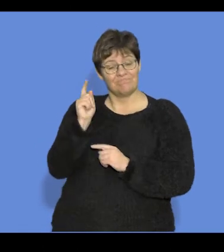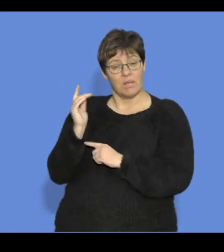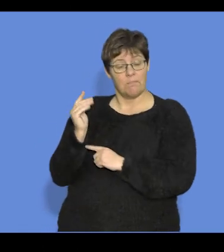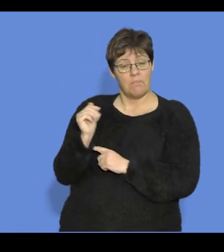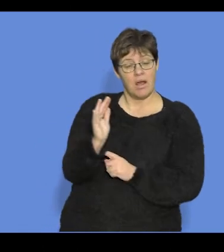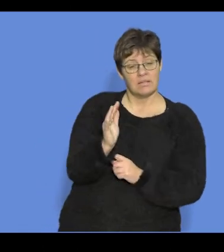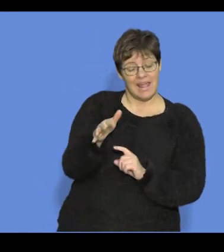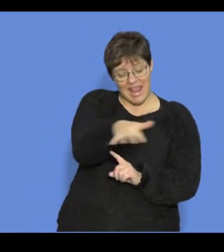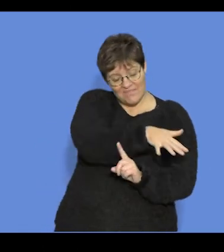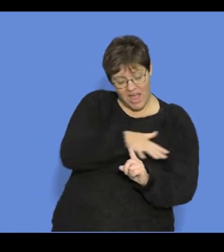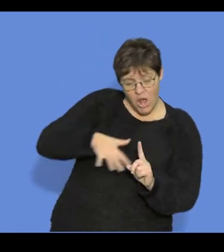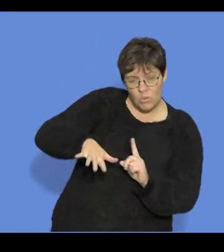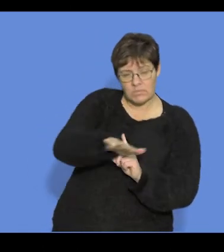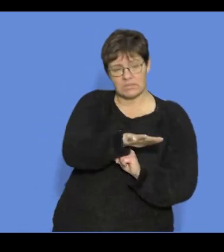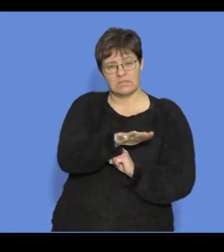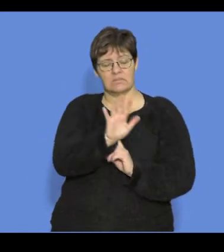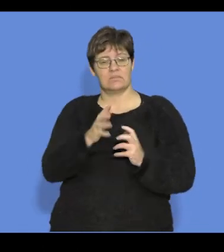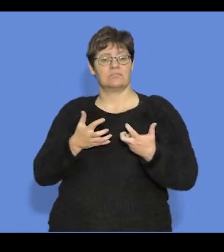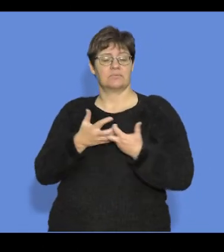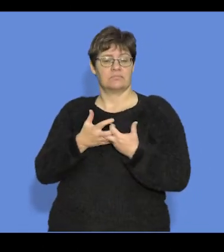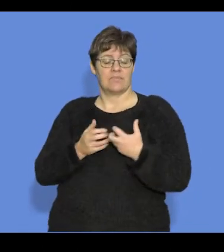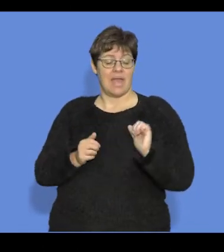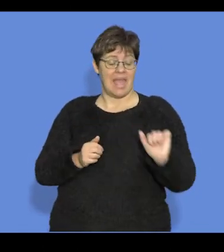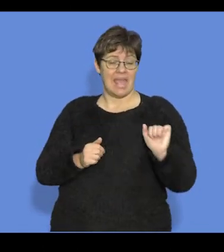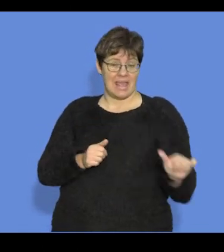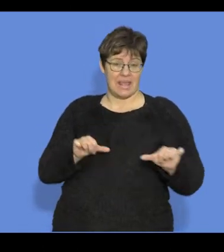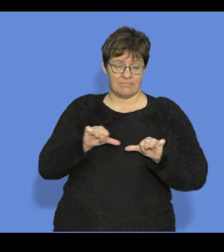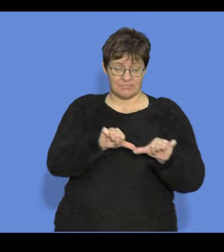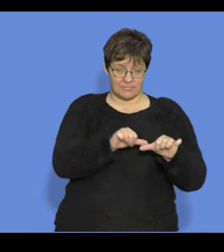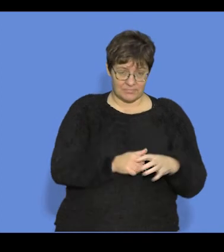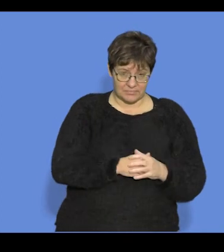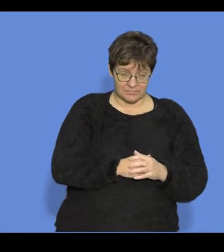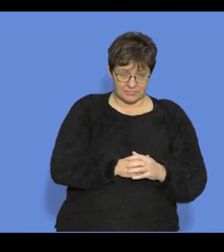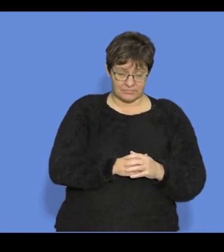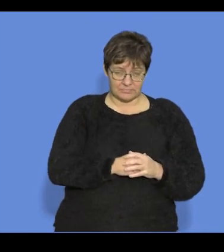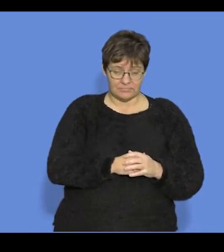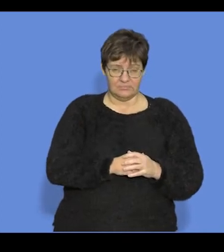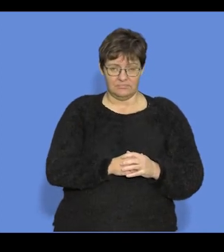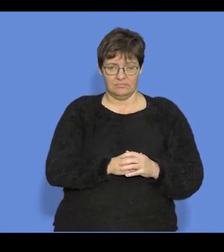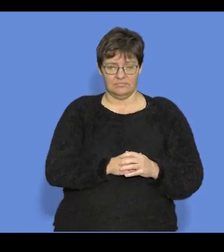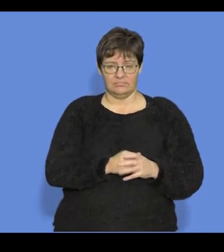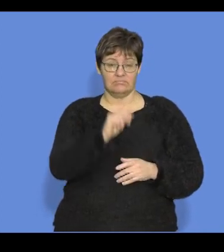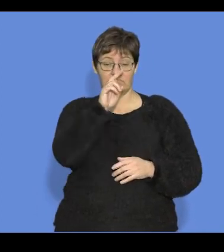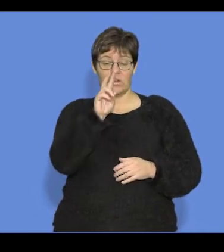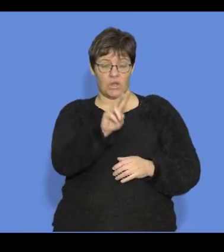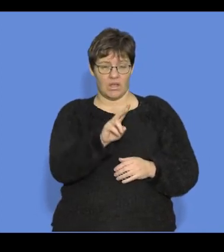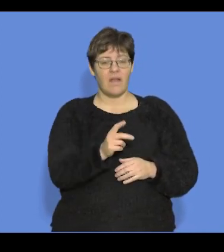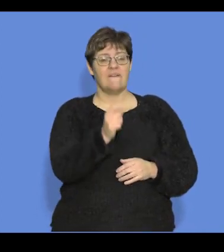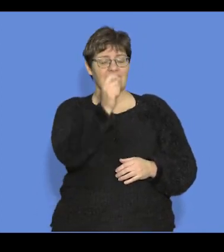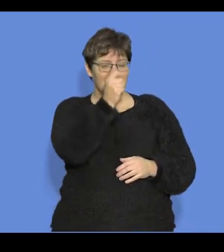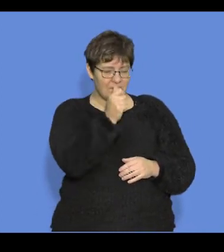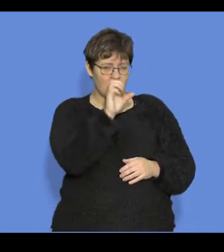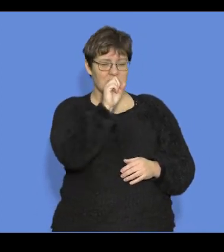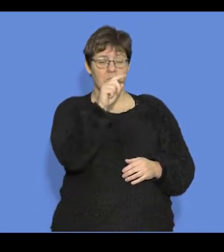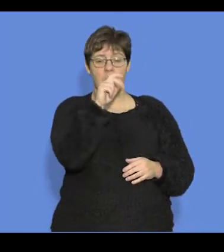plant, leaf A, survive in? Okay, and if we look, it's got fewer stomata, so